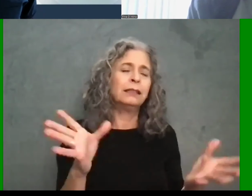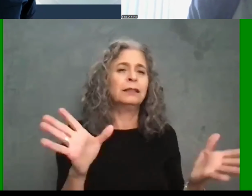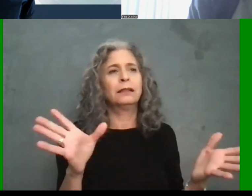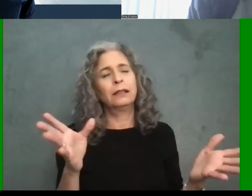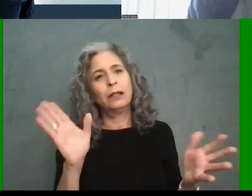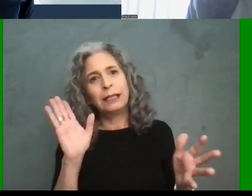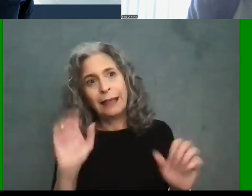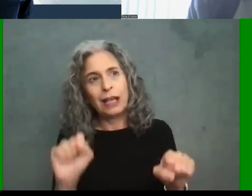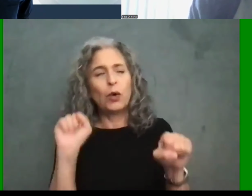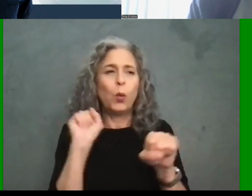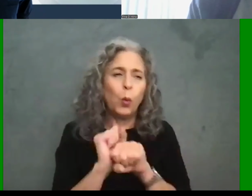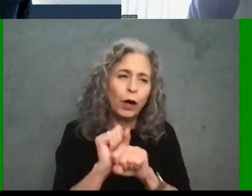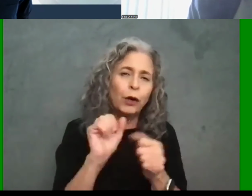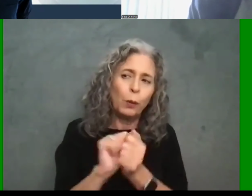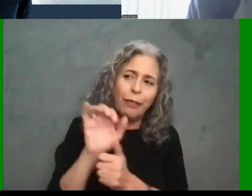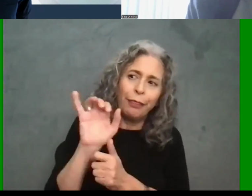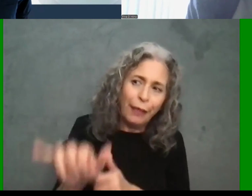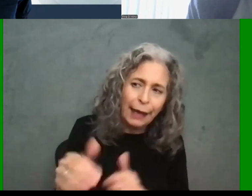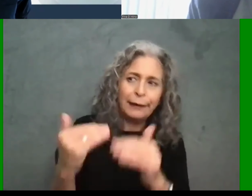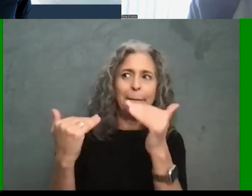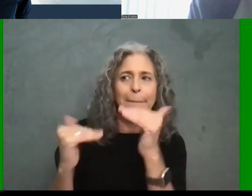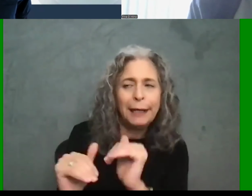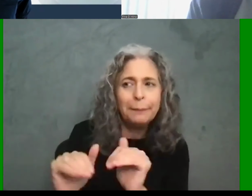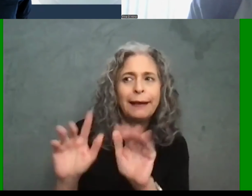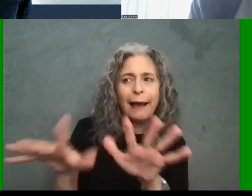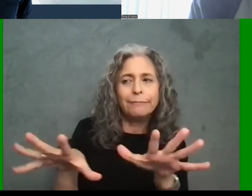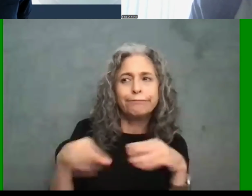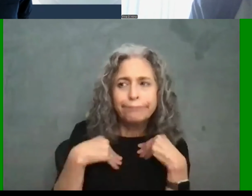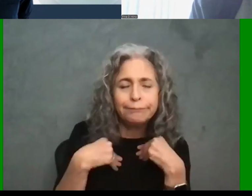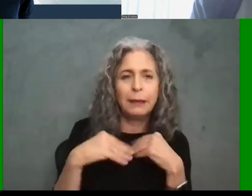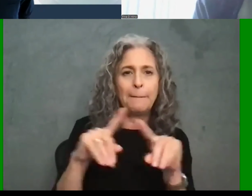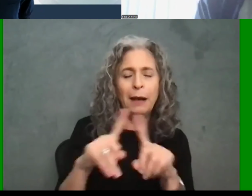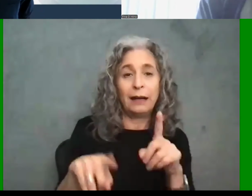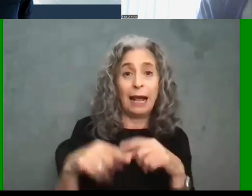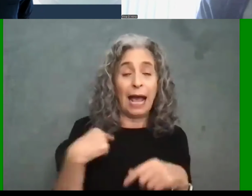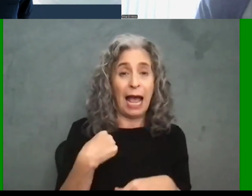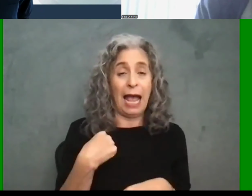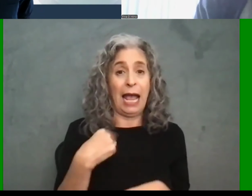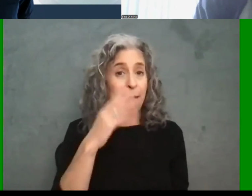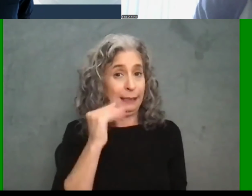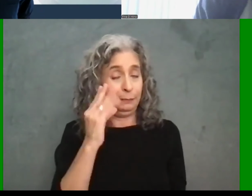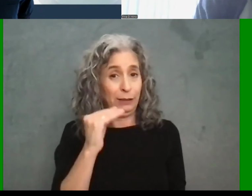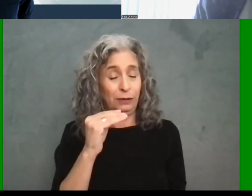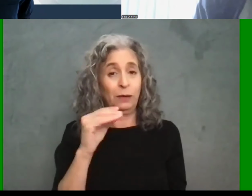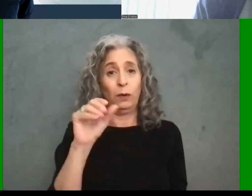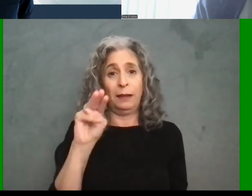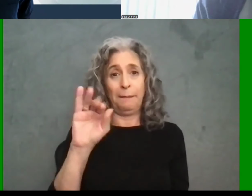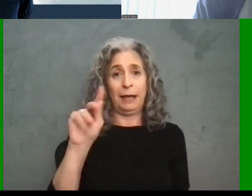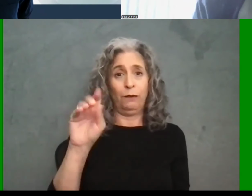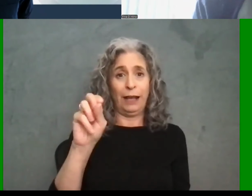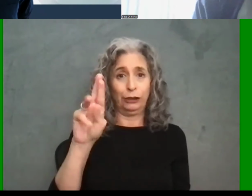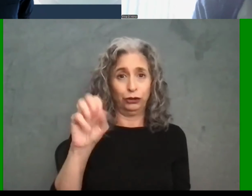work with at a minimum. What I find with a lot of these manufacturers today is